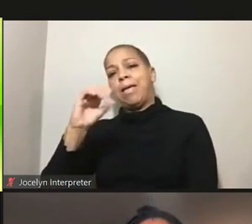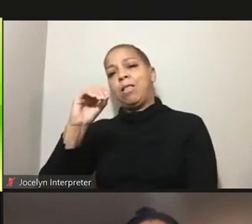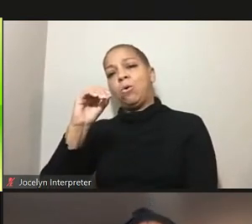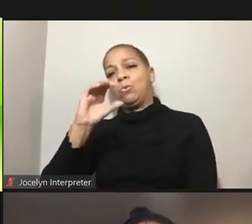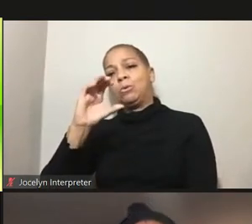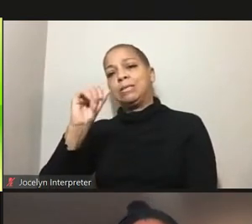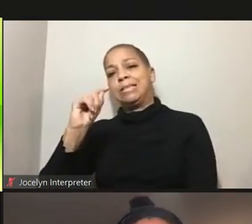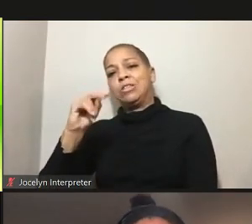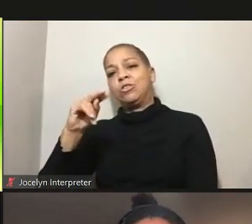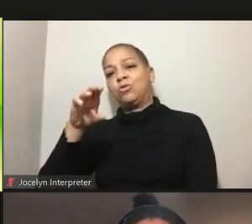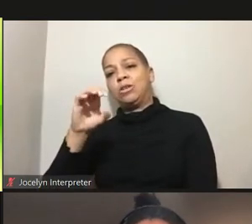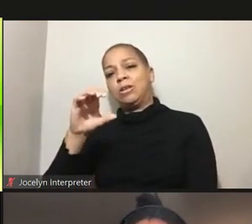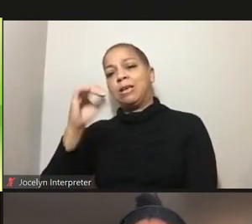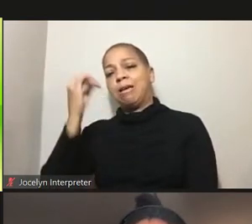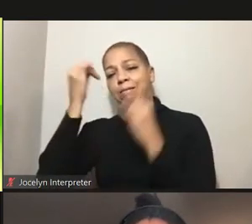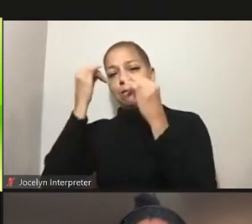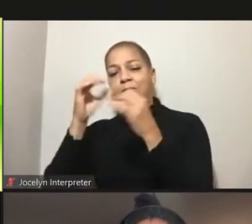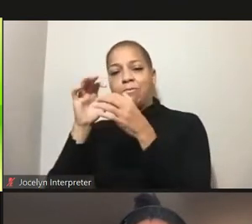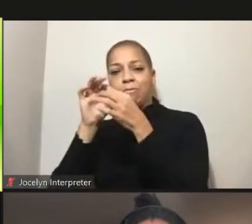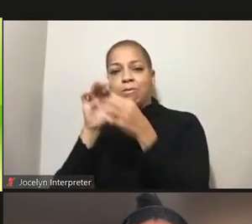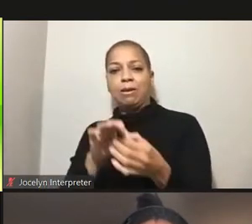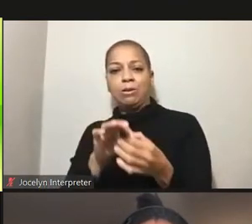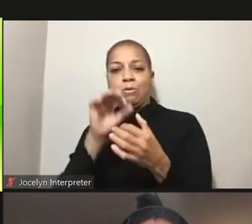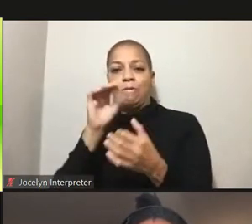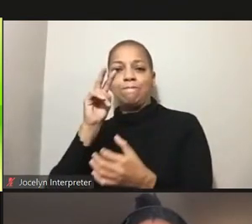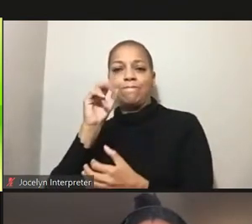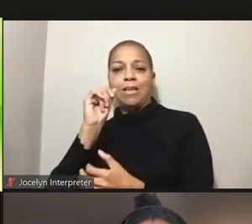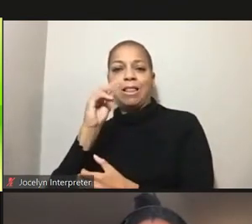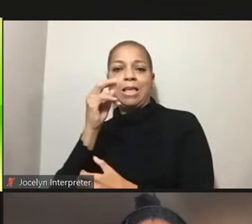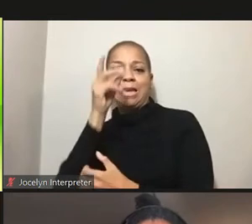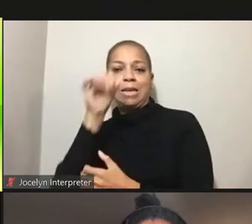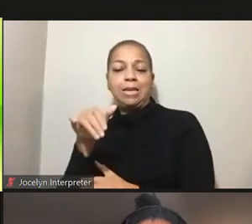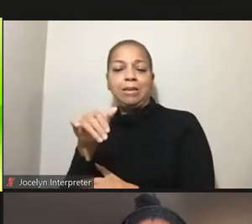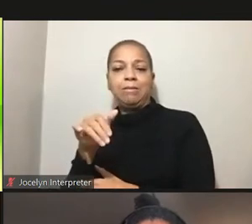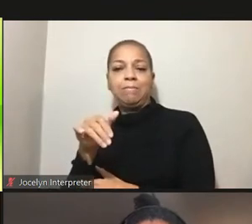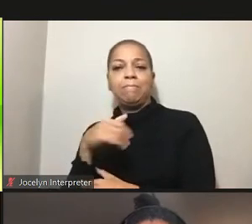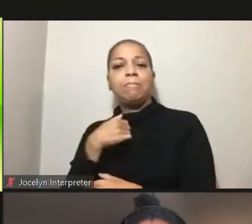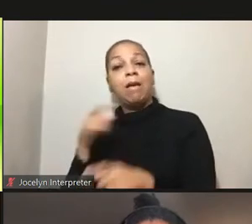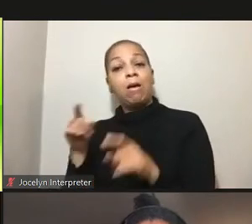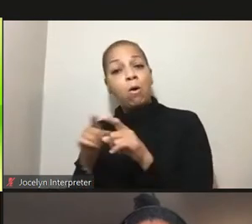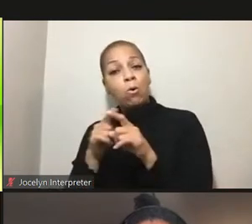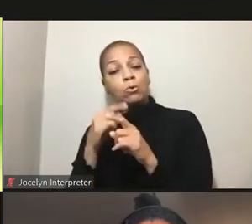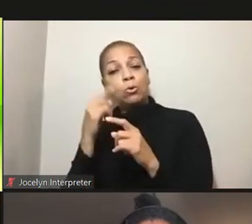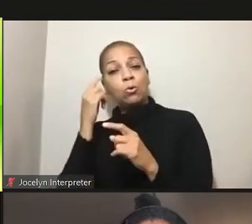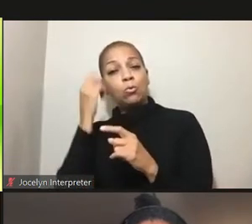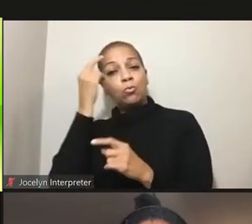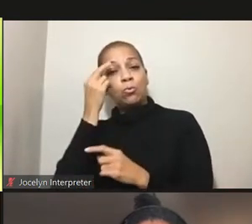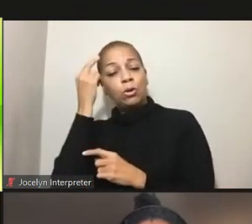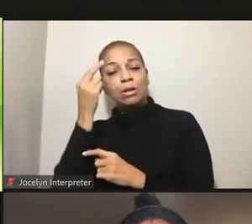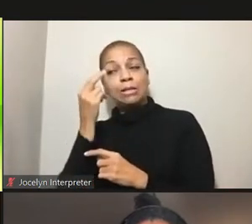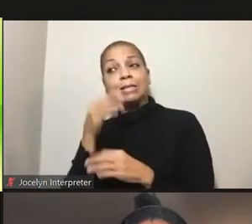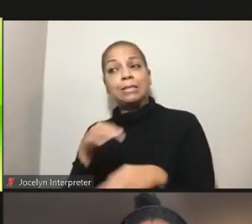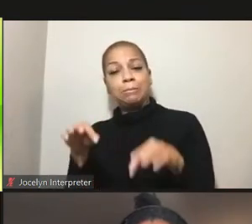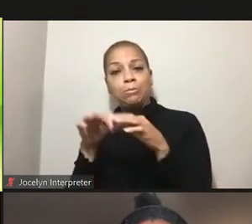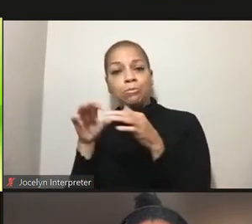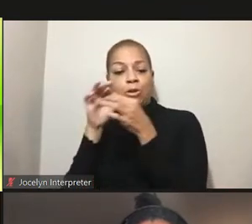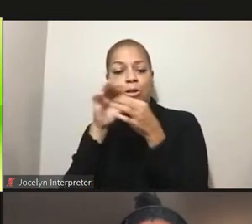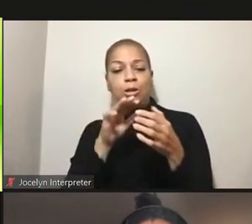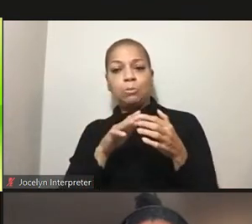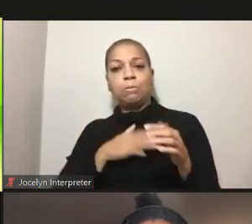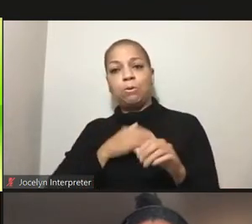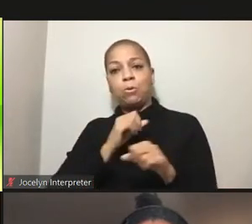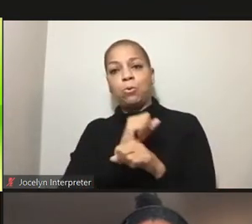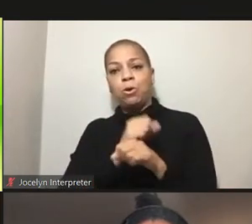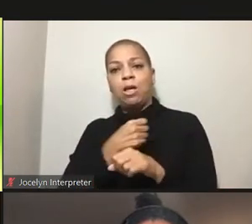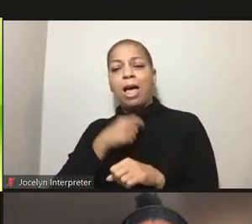validity, right? But I also realized, and this goes to something that is crucial in my own practice, like I don't need to